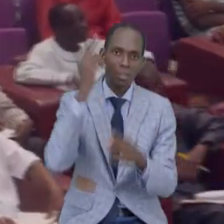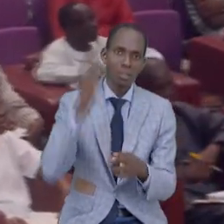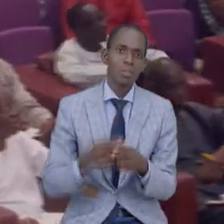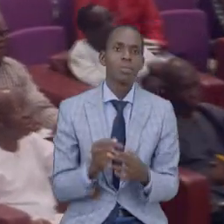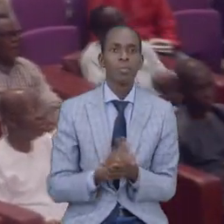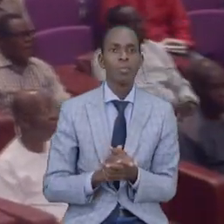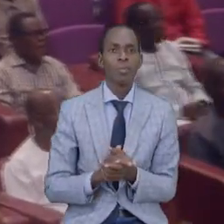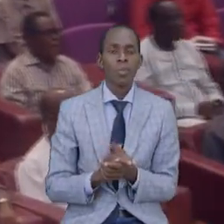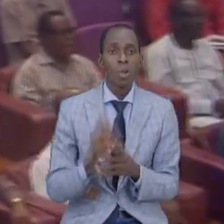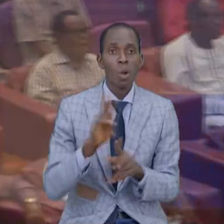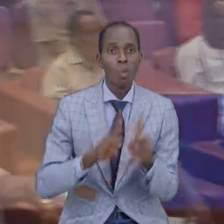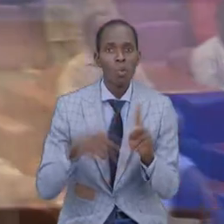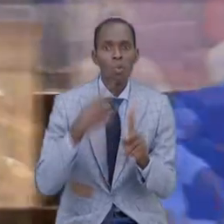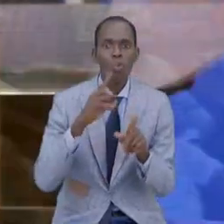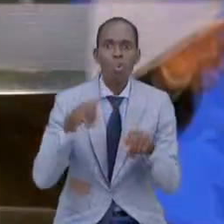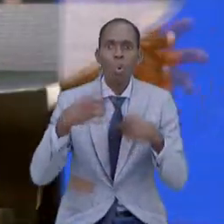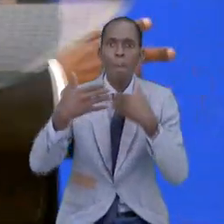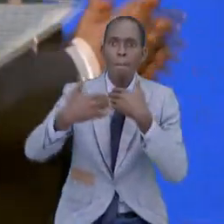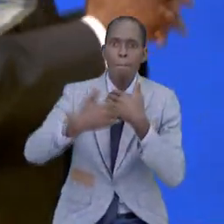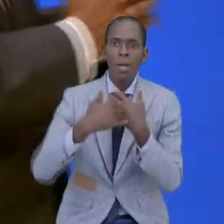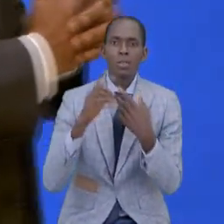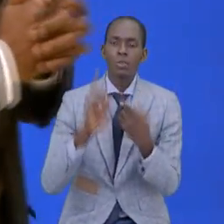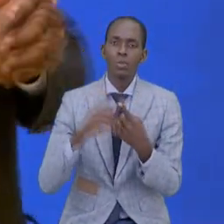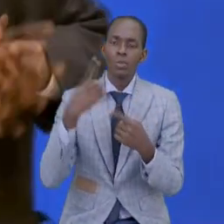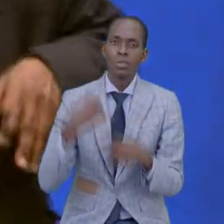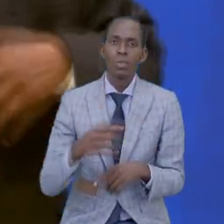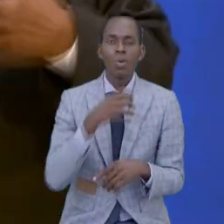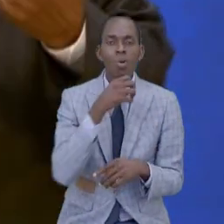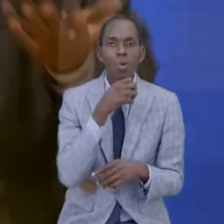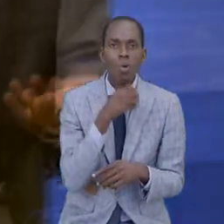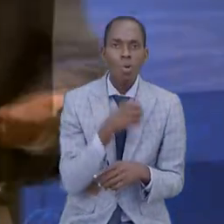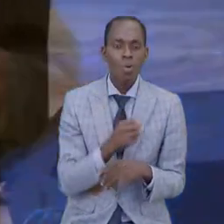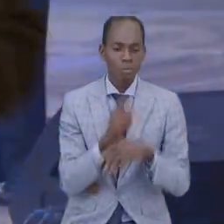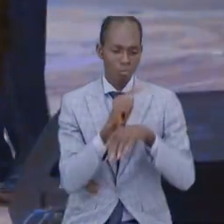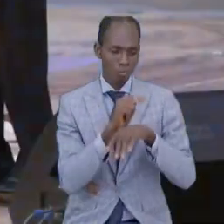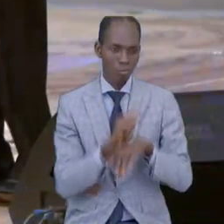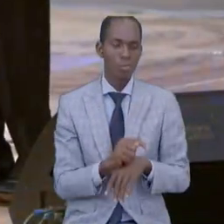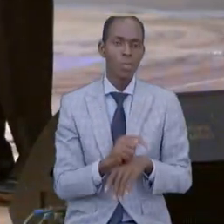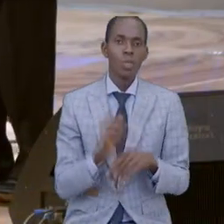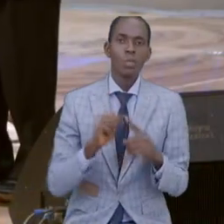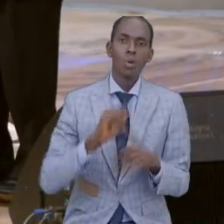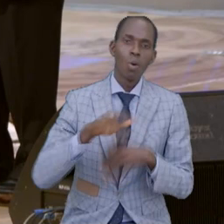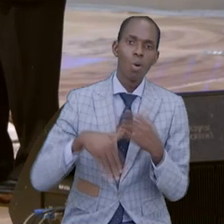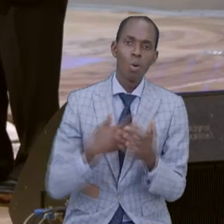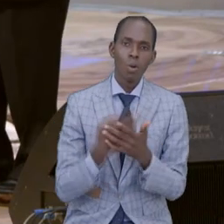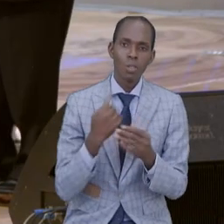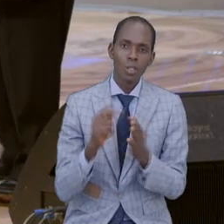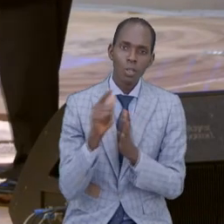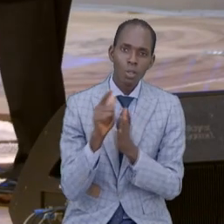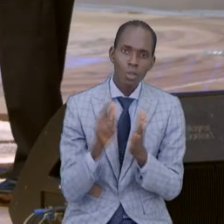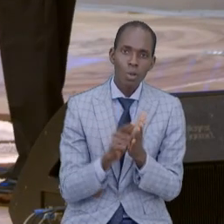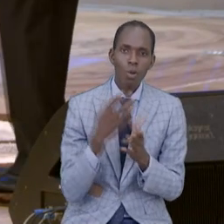go back to the old tradition and to all the laws of the Jewish